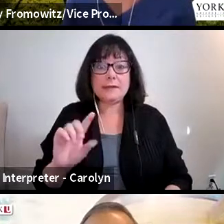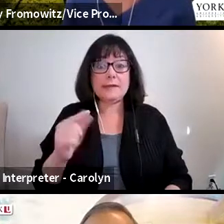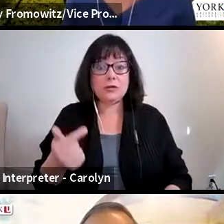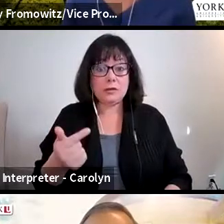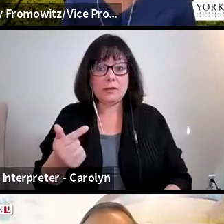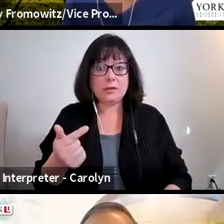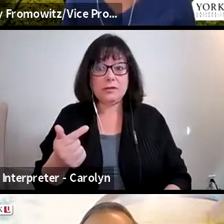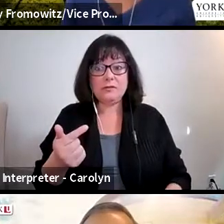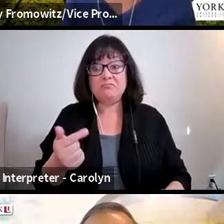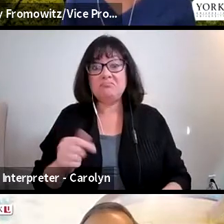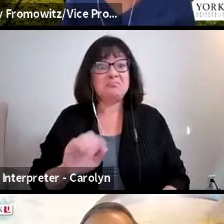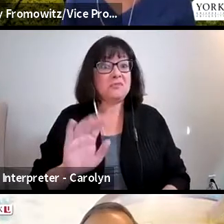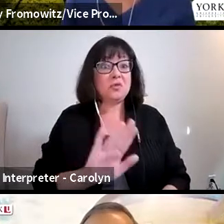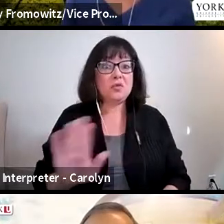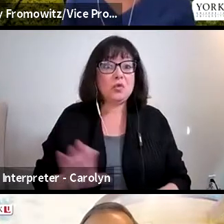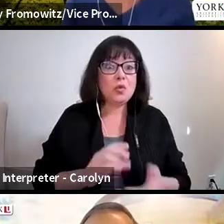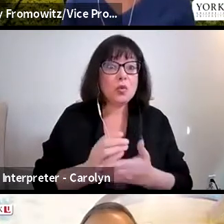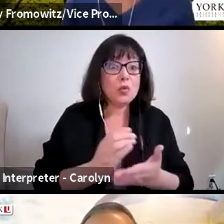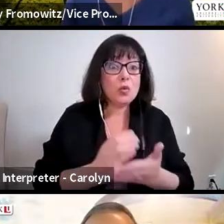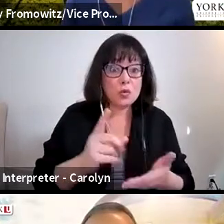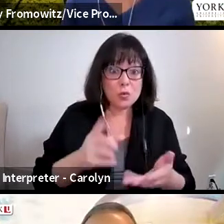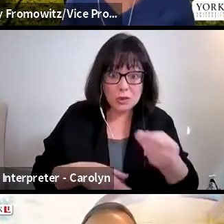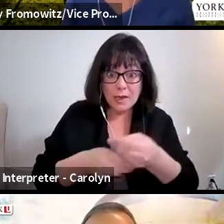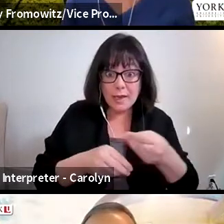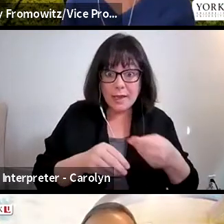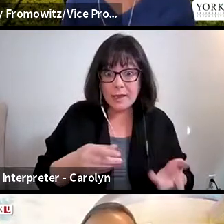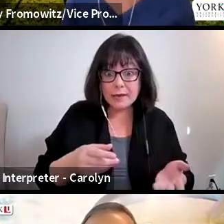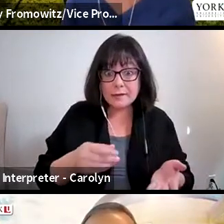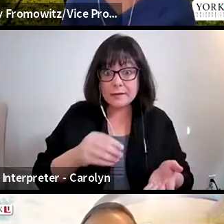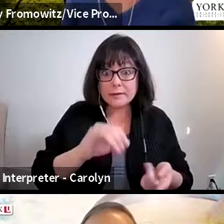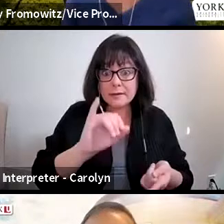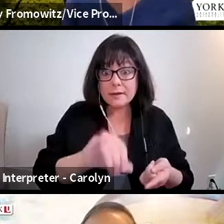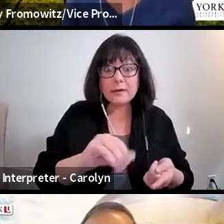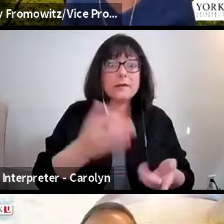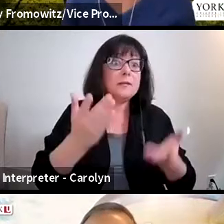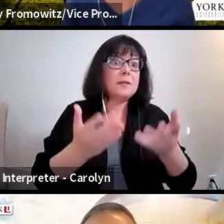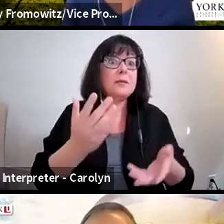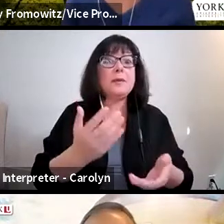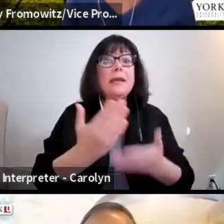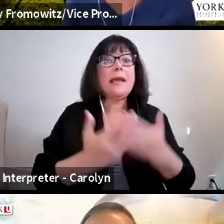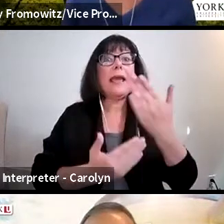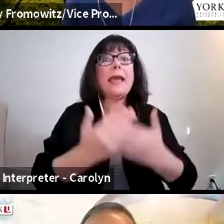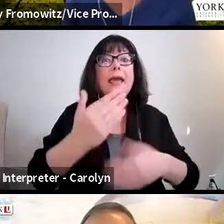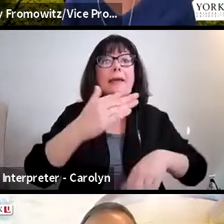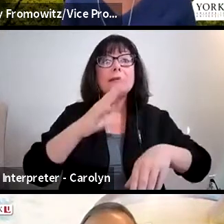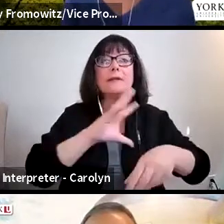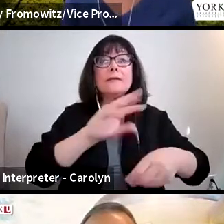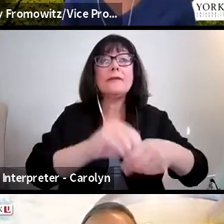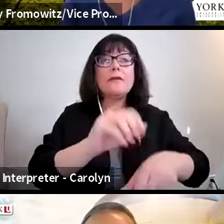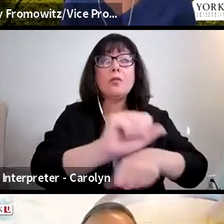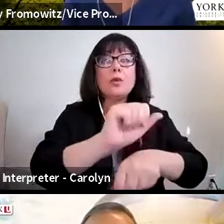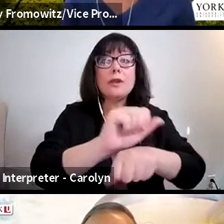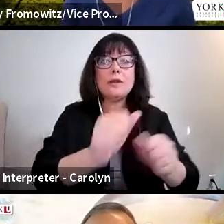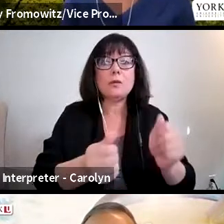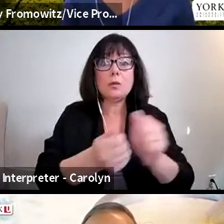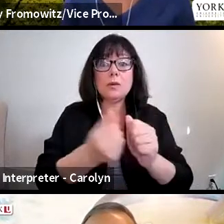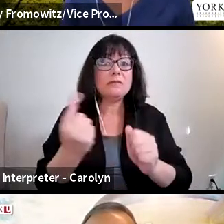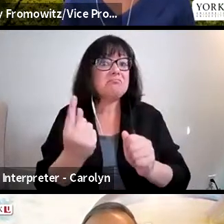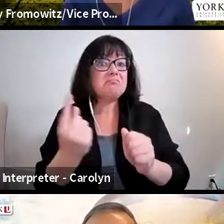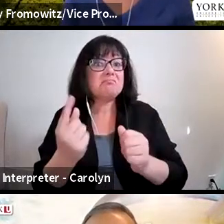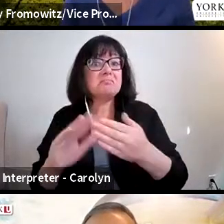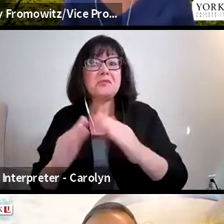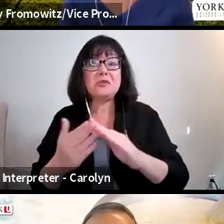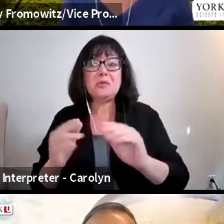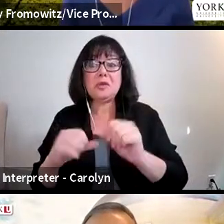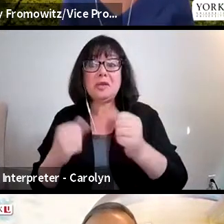kind of a hands-on component, perhaps working with a community agency. So those are a few ideas, but I think the main